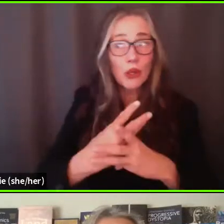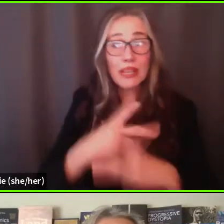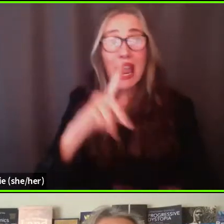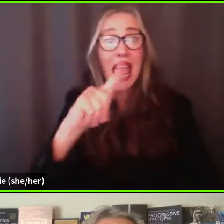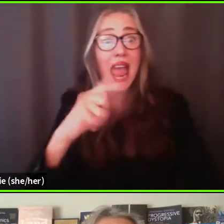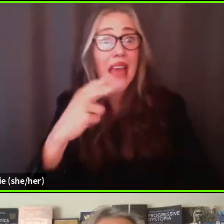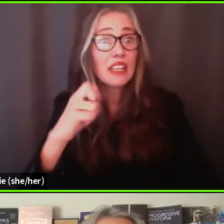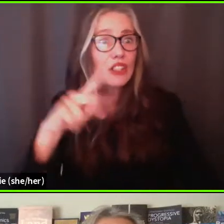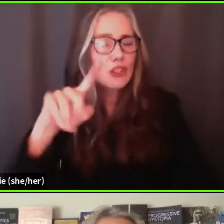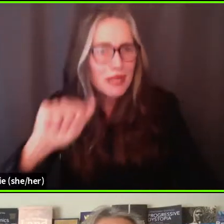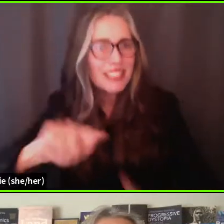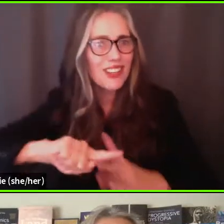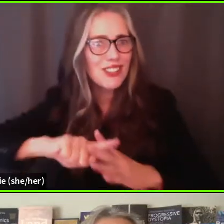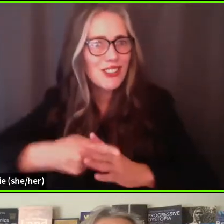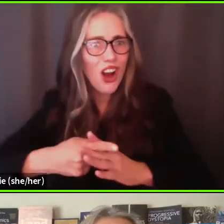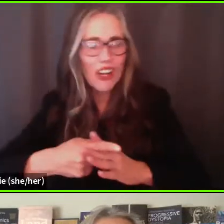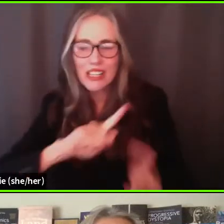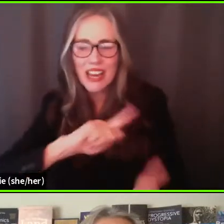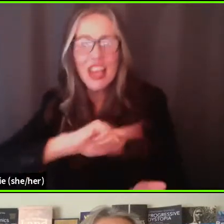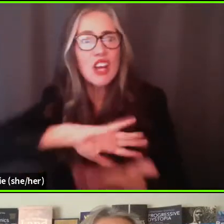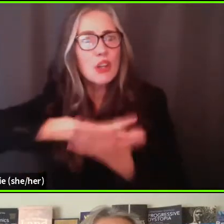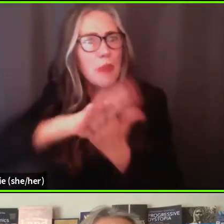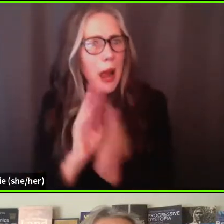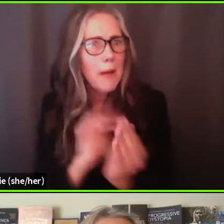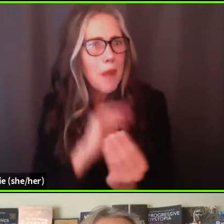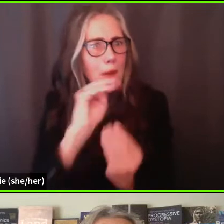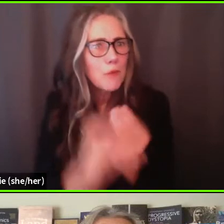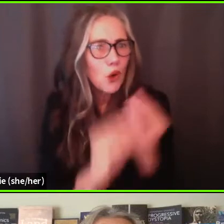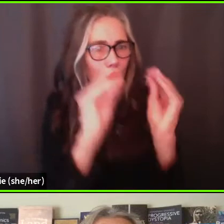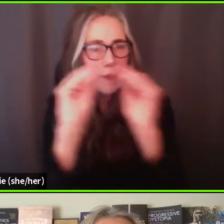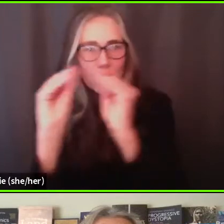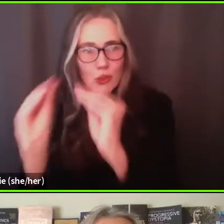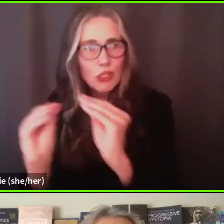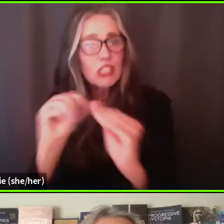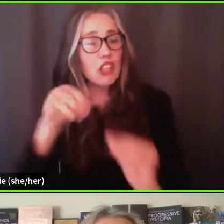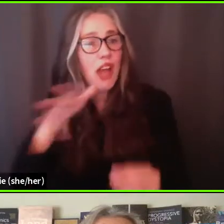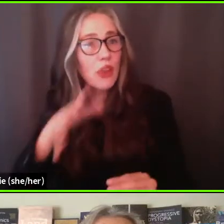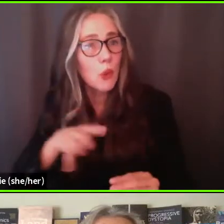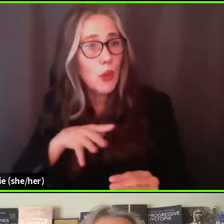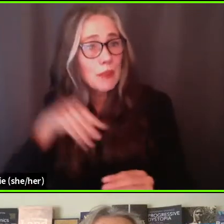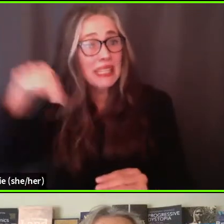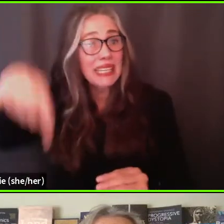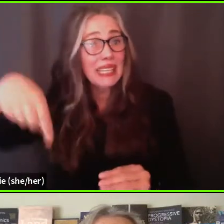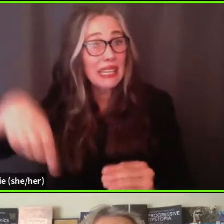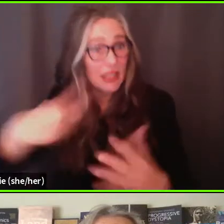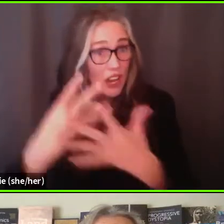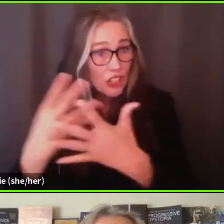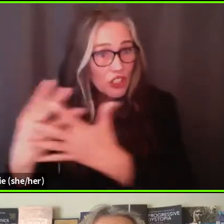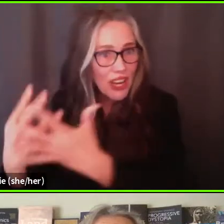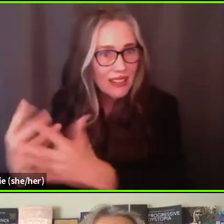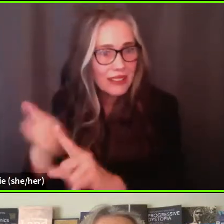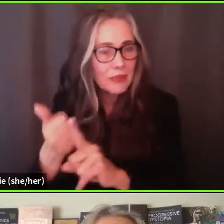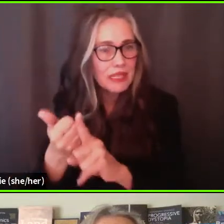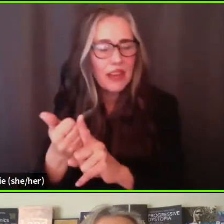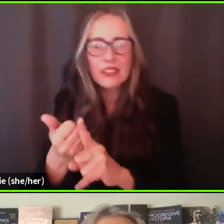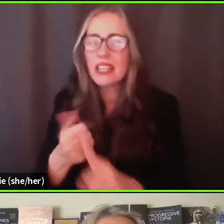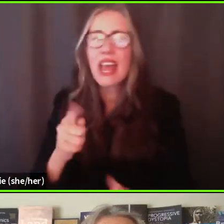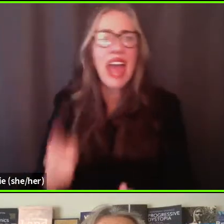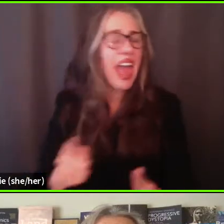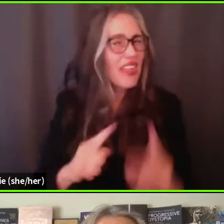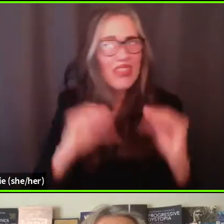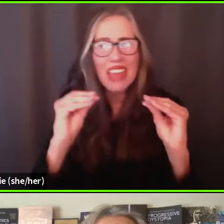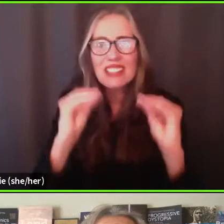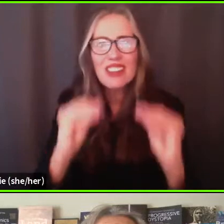trained a fleet of over 400 people in california's women's prisons on human rights law and